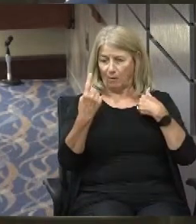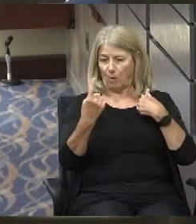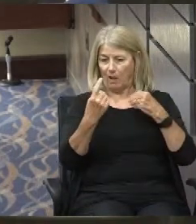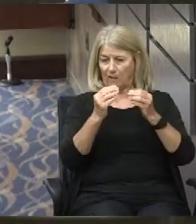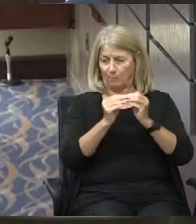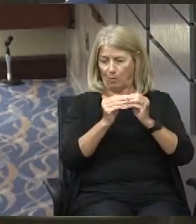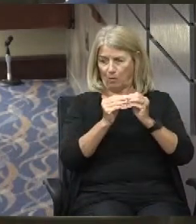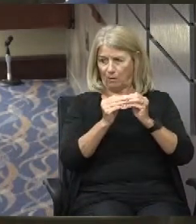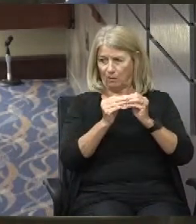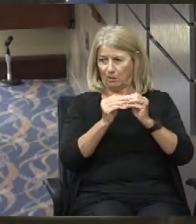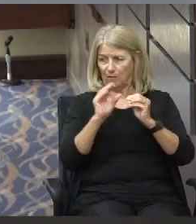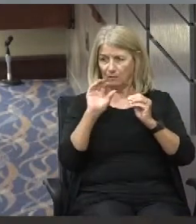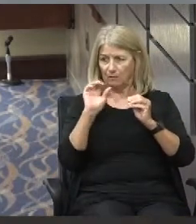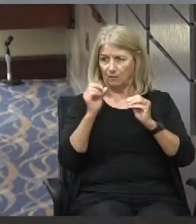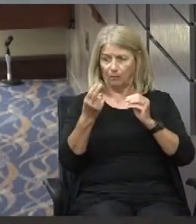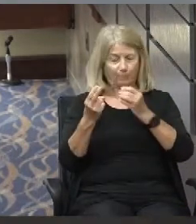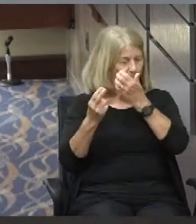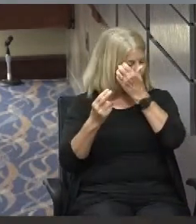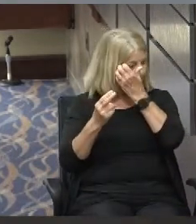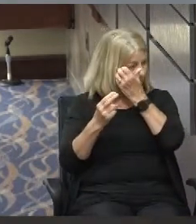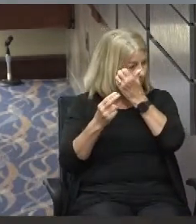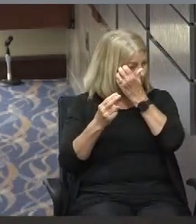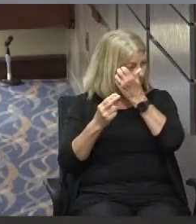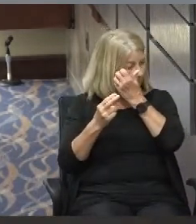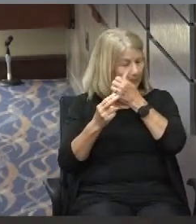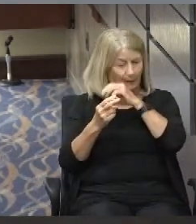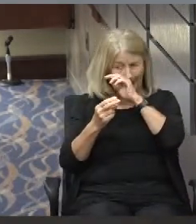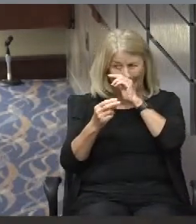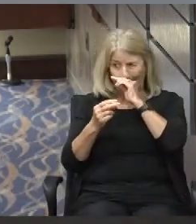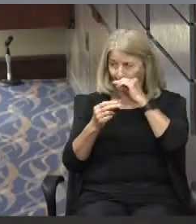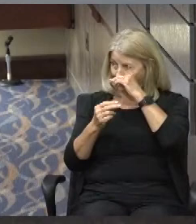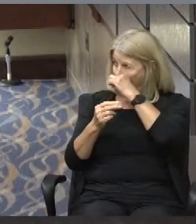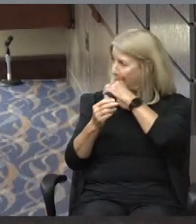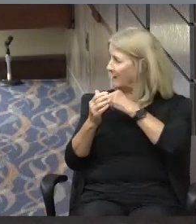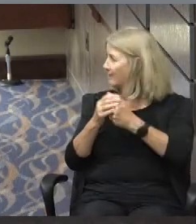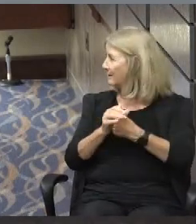more, sir. We have Clint hearings. Peters Great.